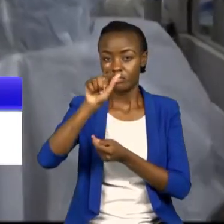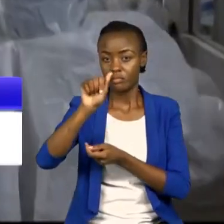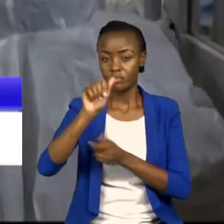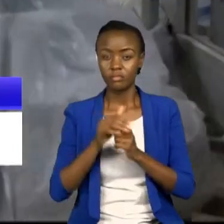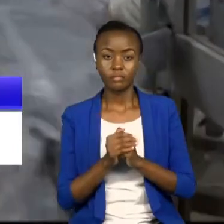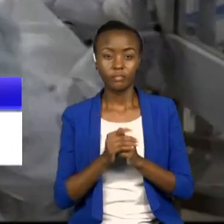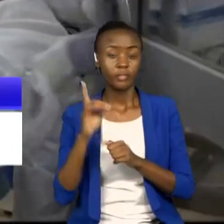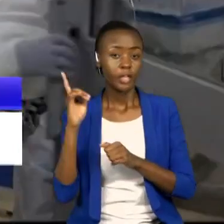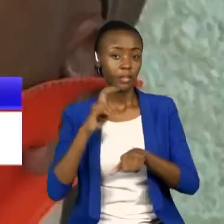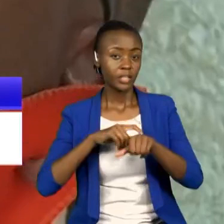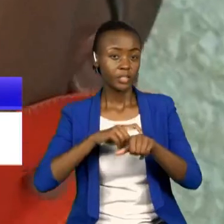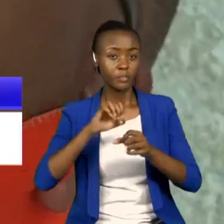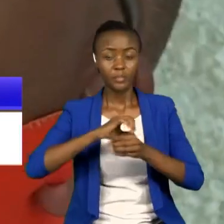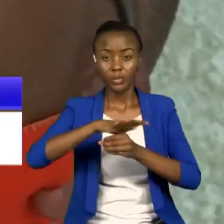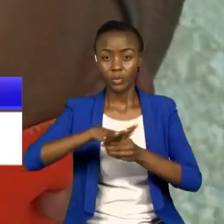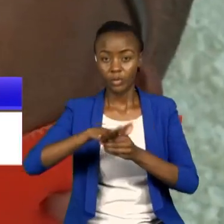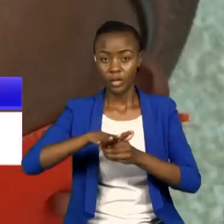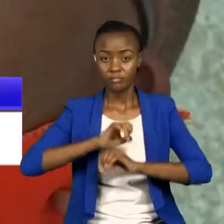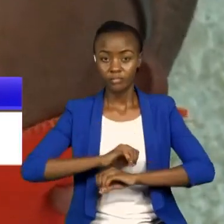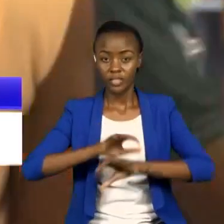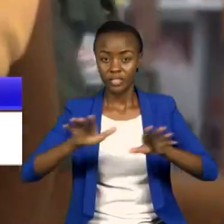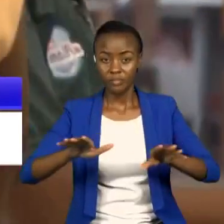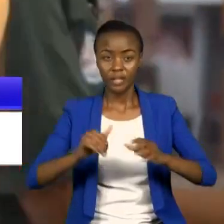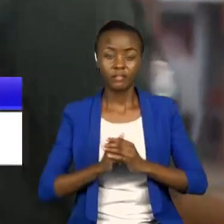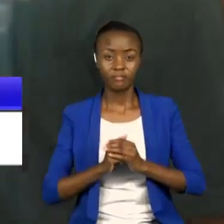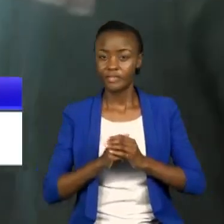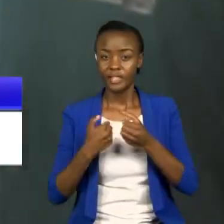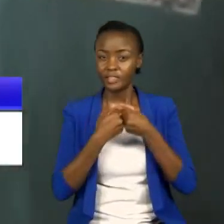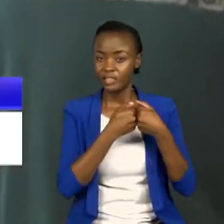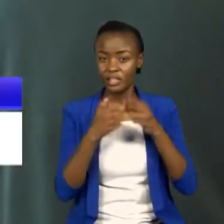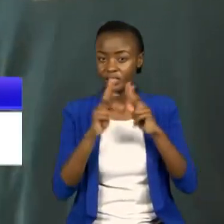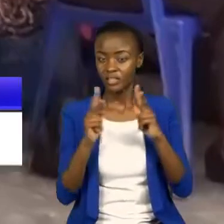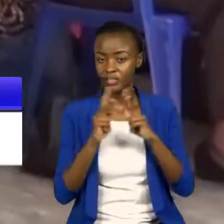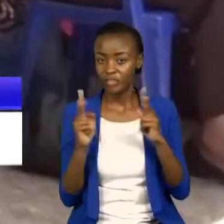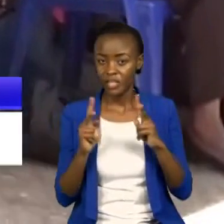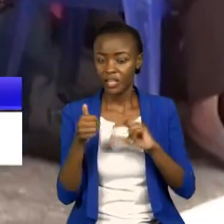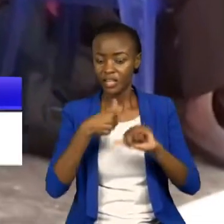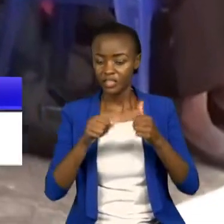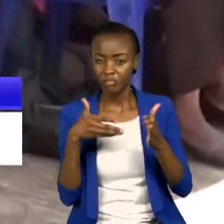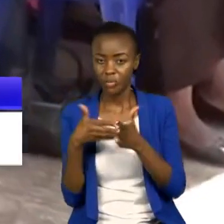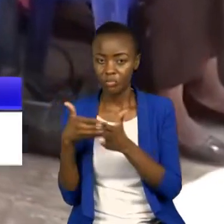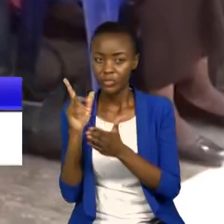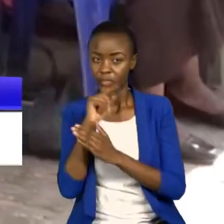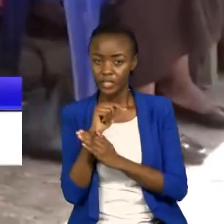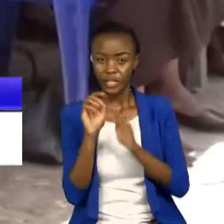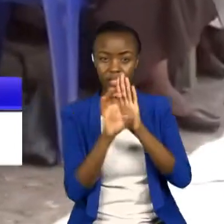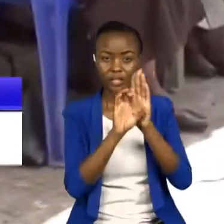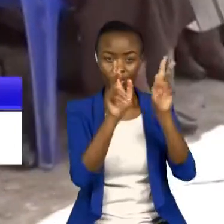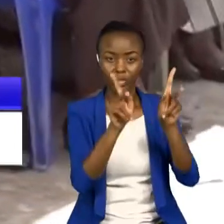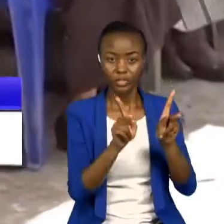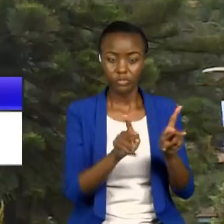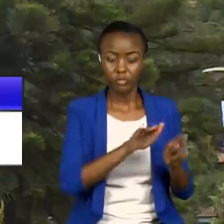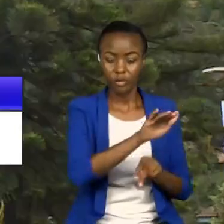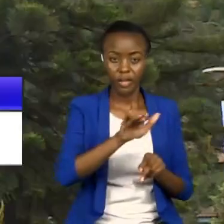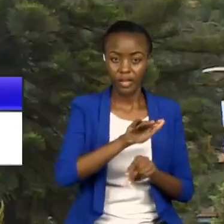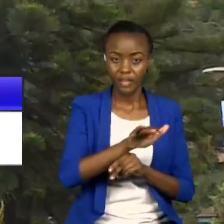As COVID-19 continued to take effect and paralyzing activities in the country, Nyanza and Western regions being the latest